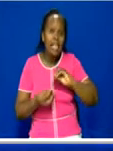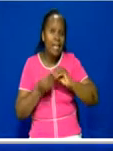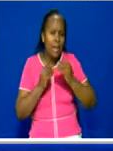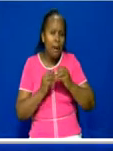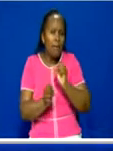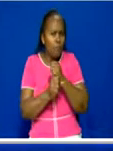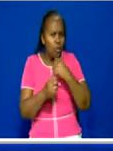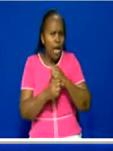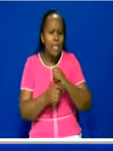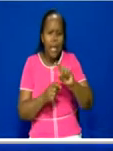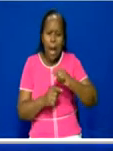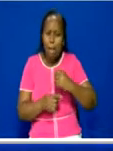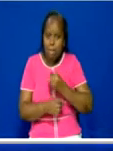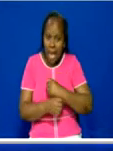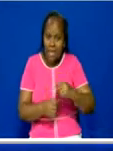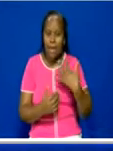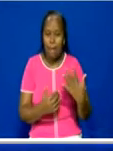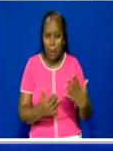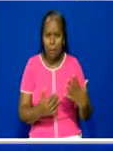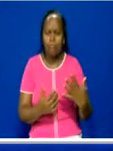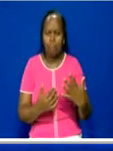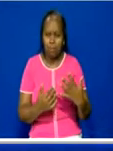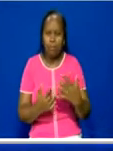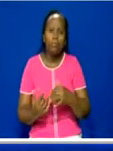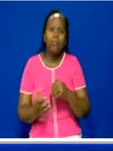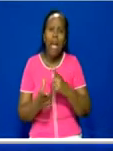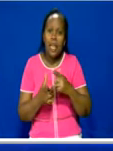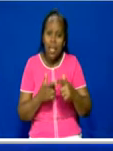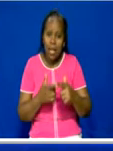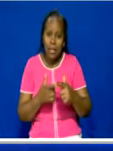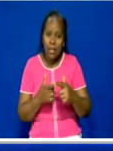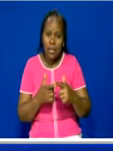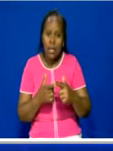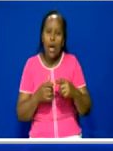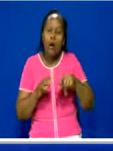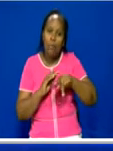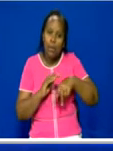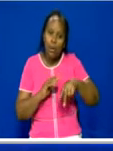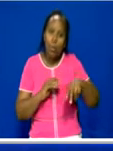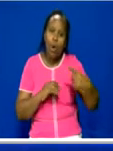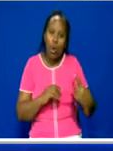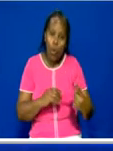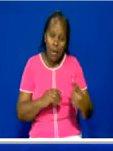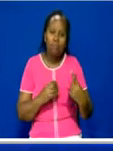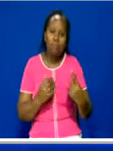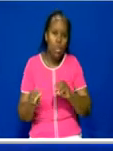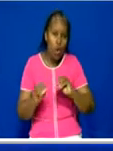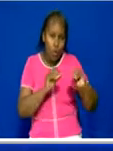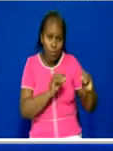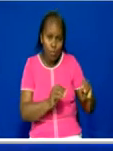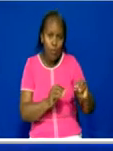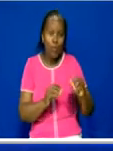and paper and is ready to tackle this. Moving on to our pre-primary 1 class now, we have